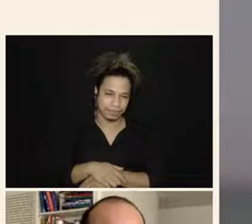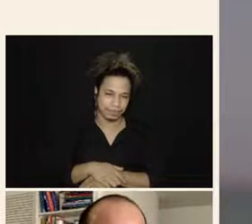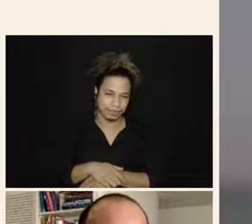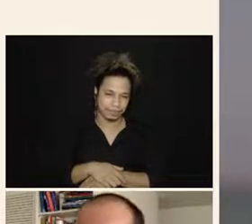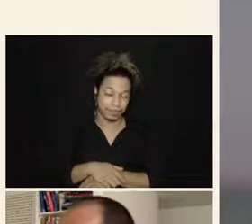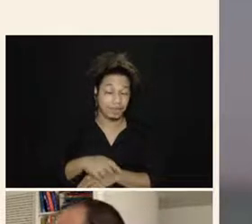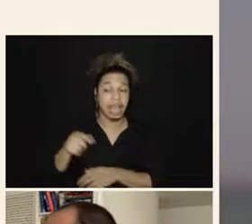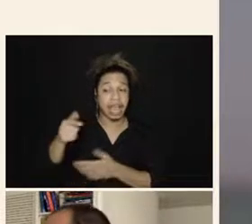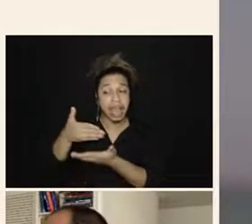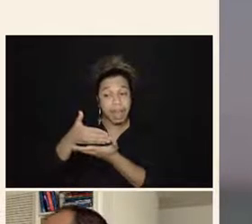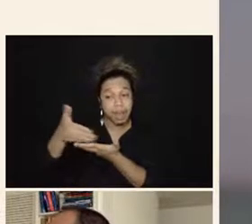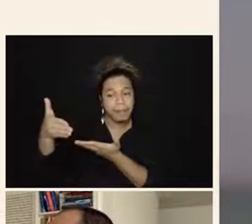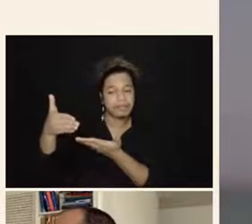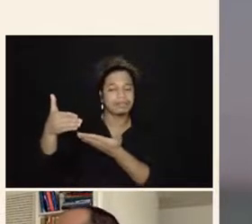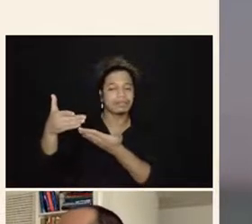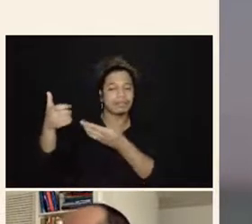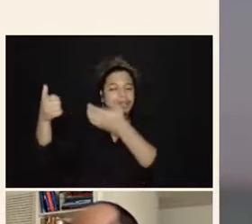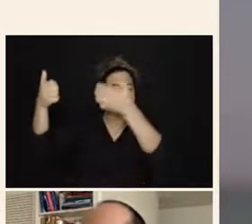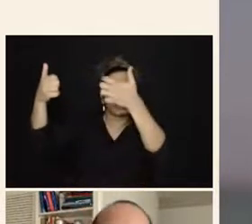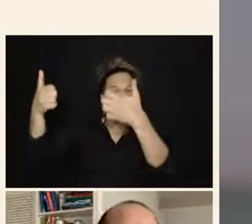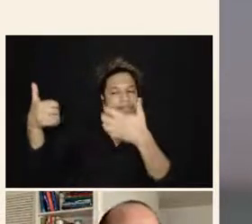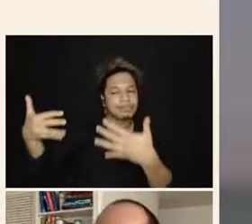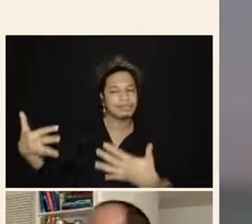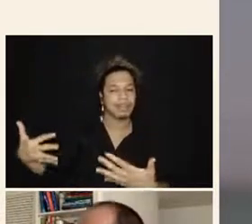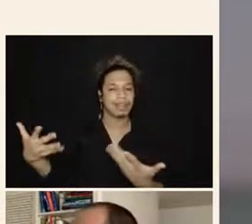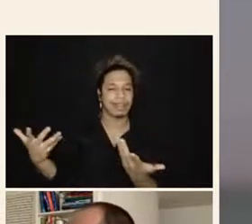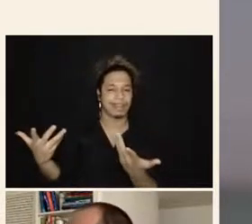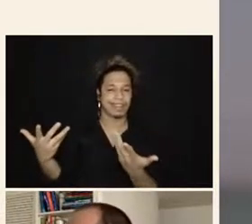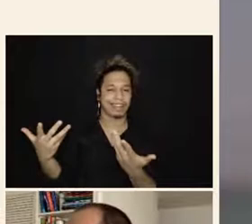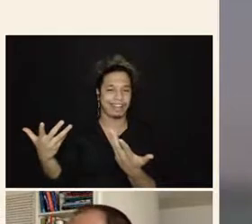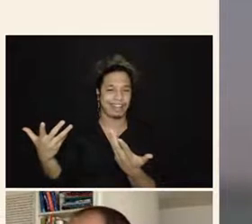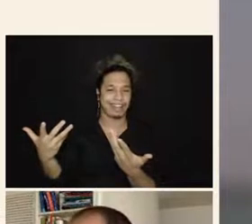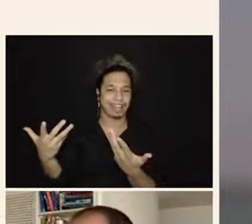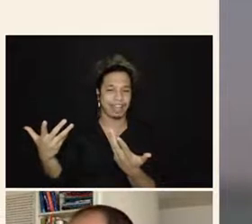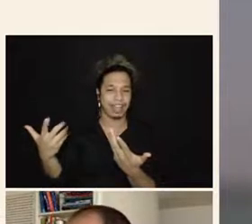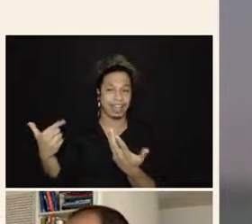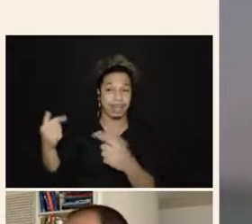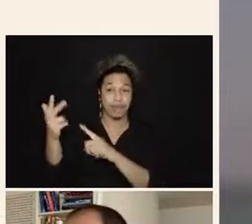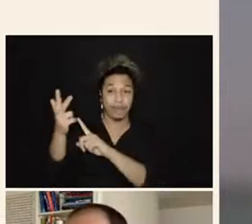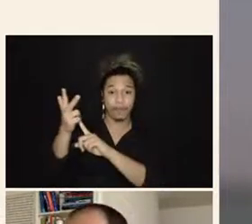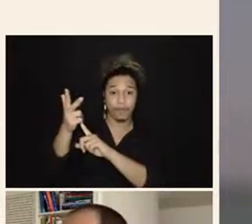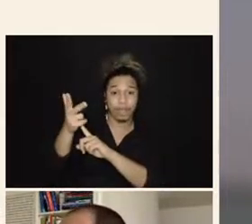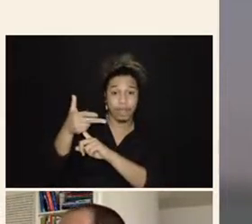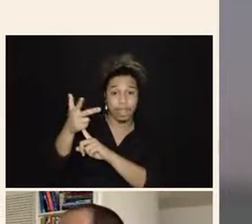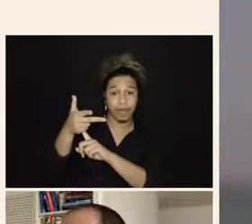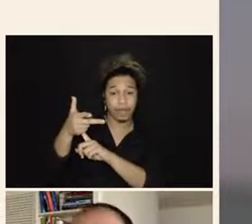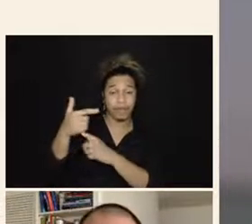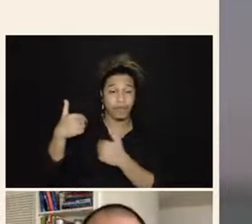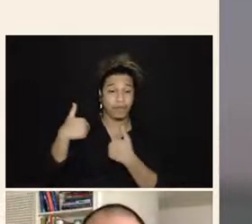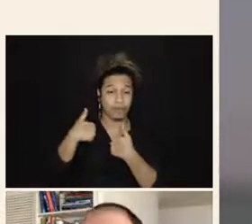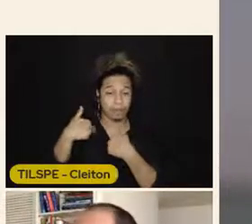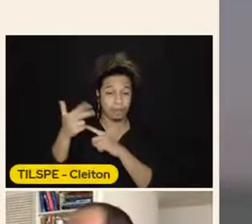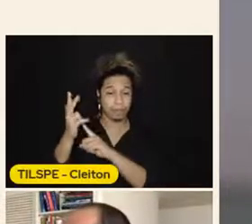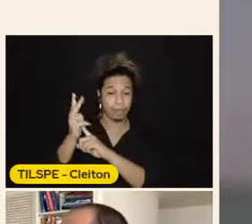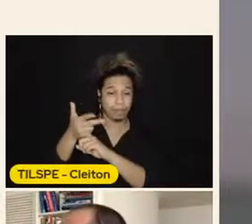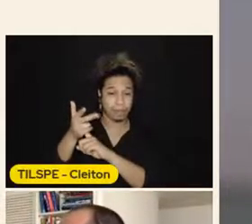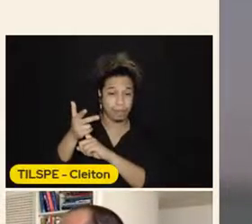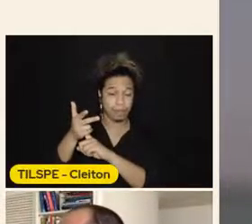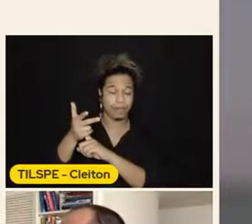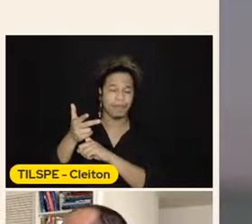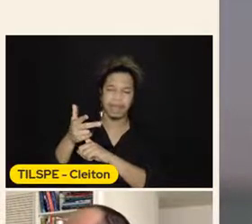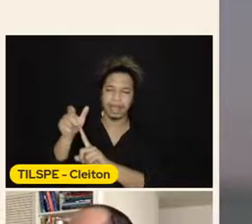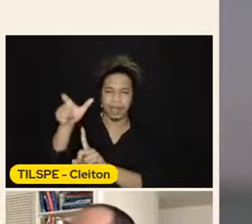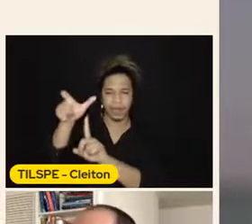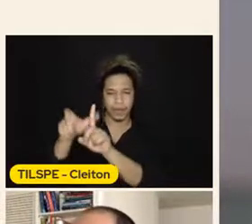She starts explaining, I put a windmill like the one the William that the main character